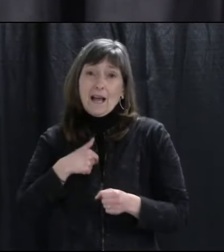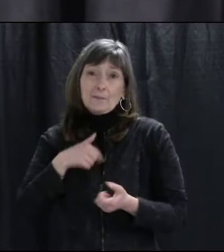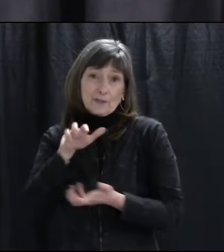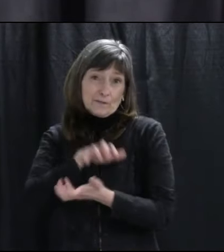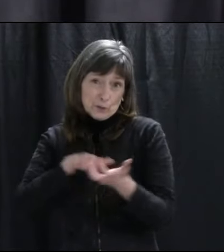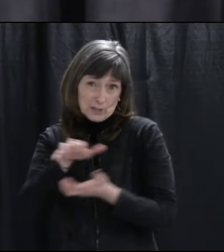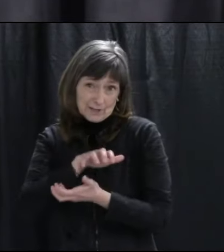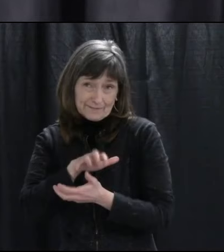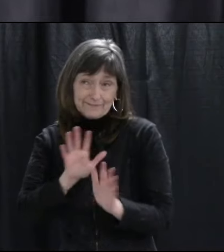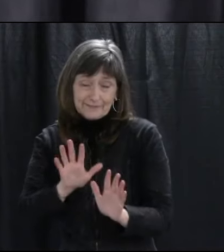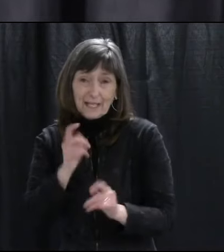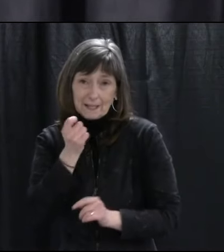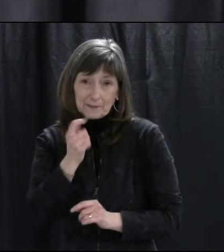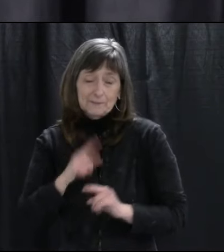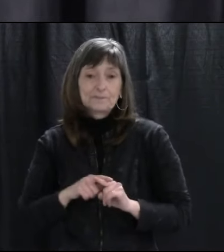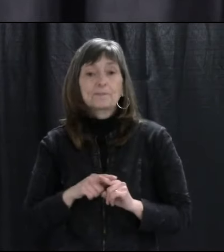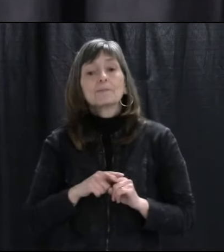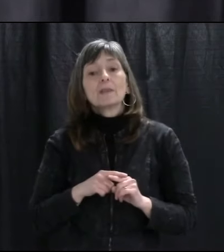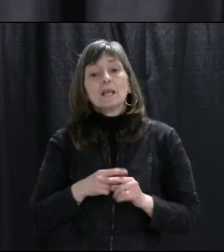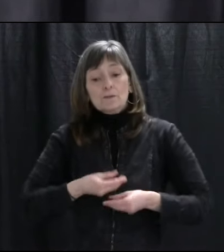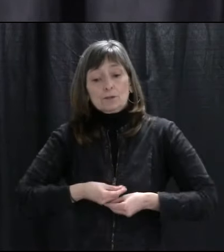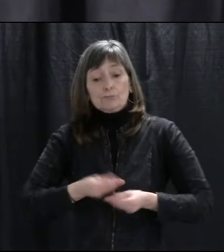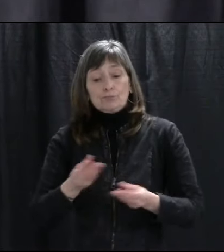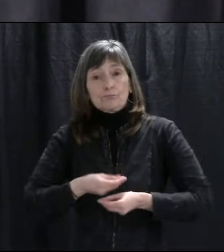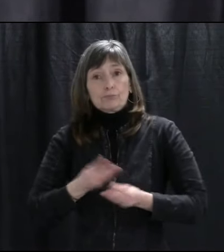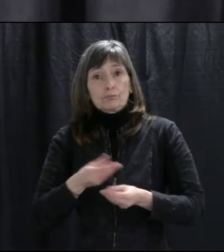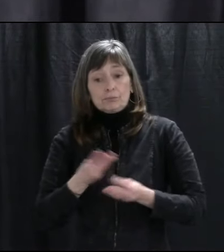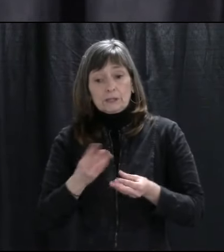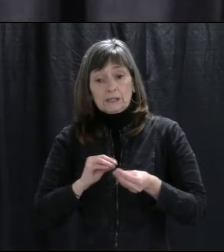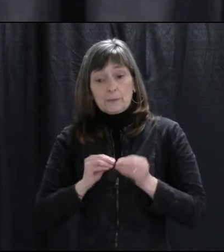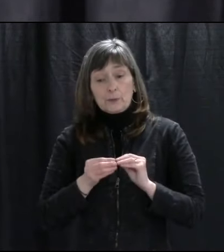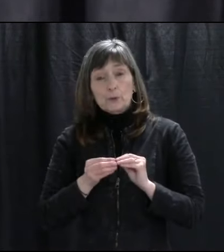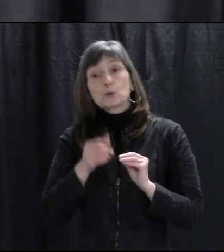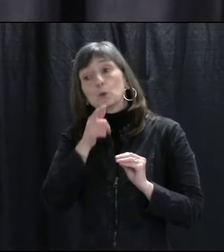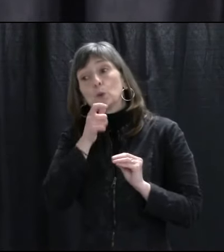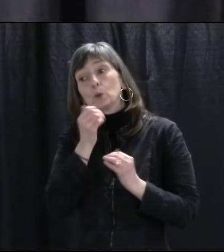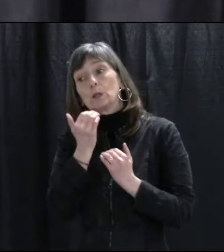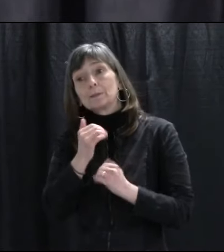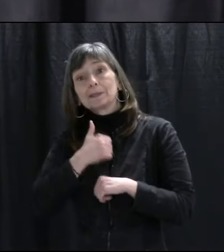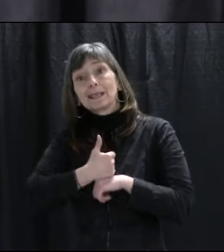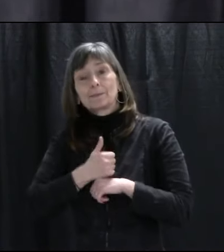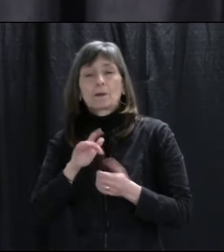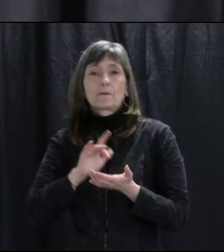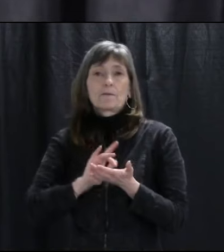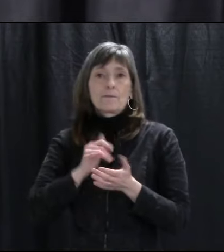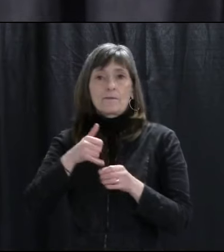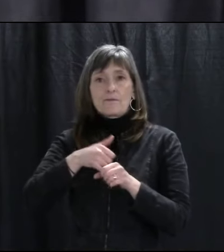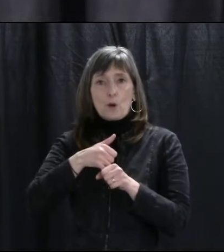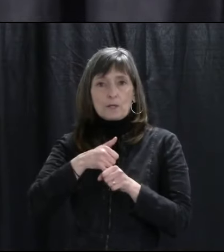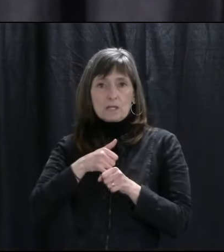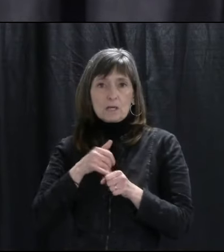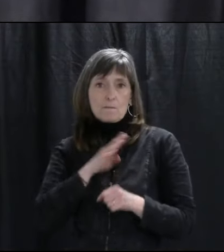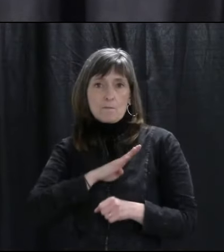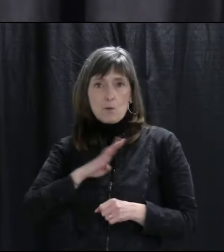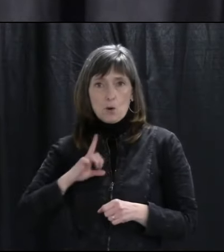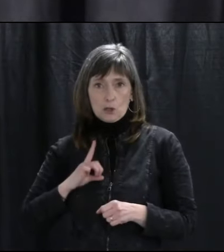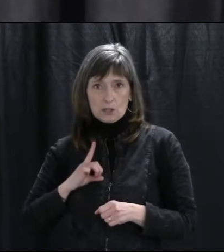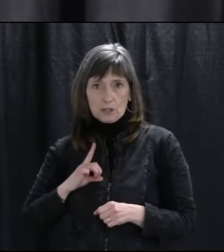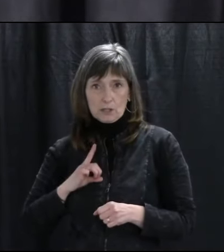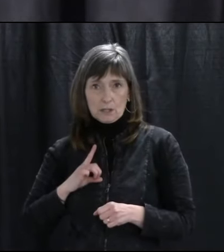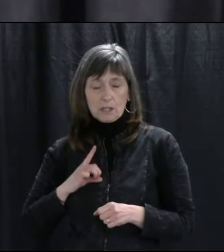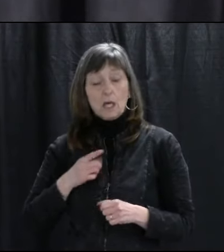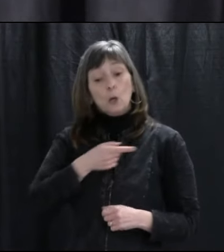on dispensing numbers and periods was set by the pharmacy board in this province. We want people to stay in their